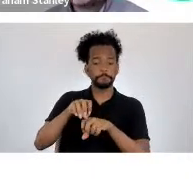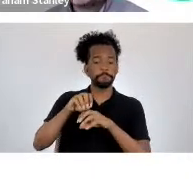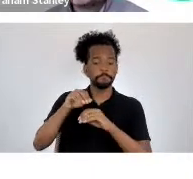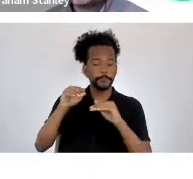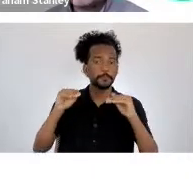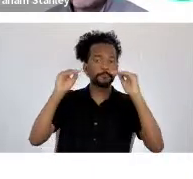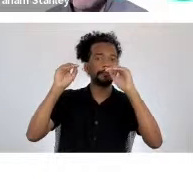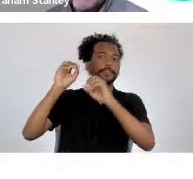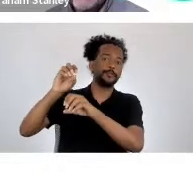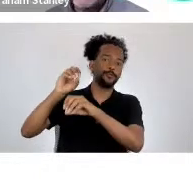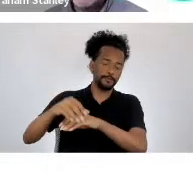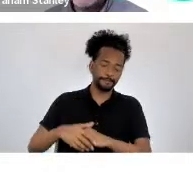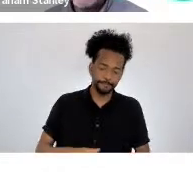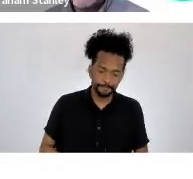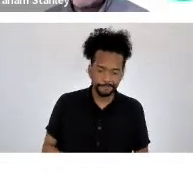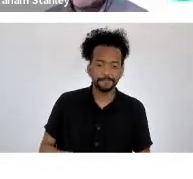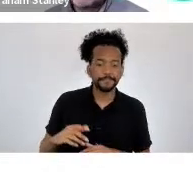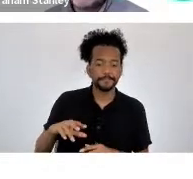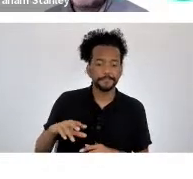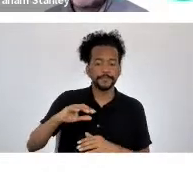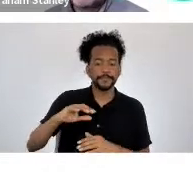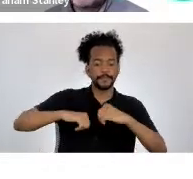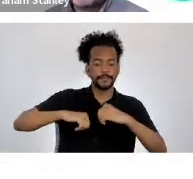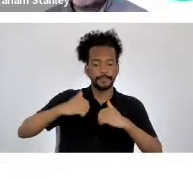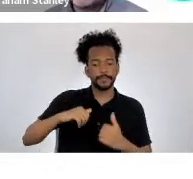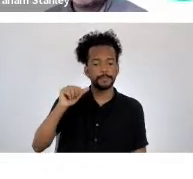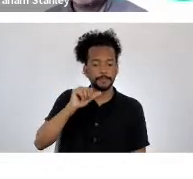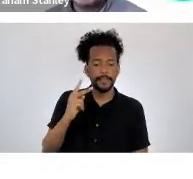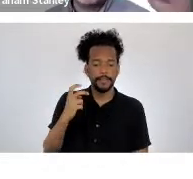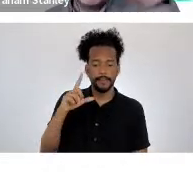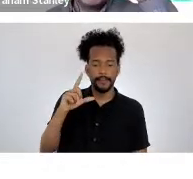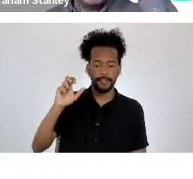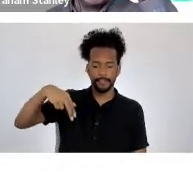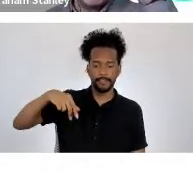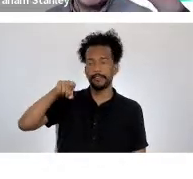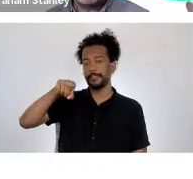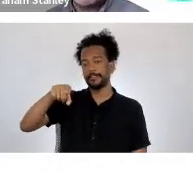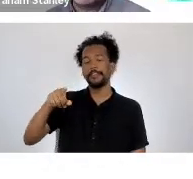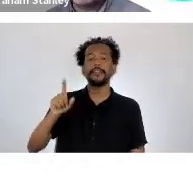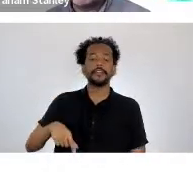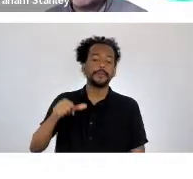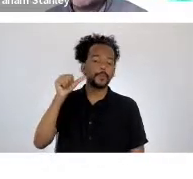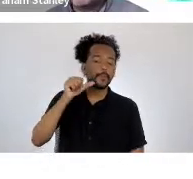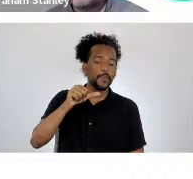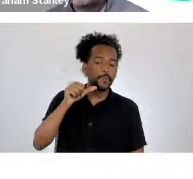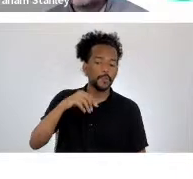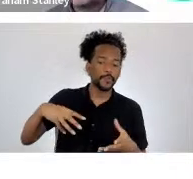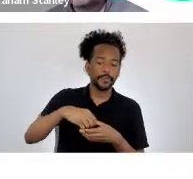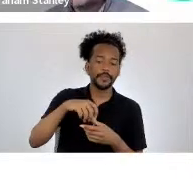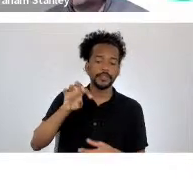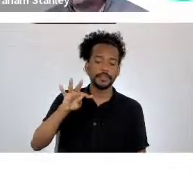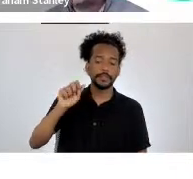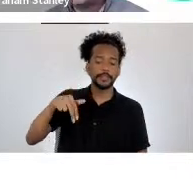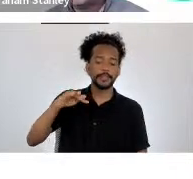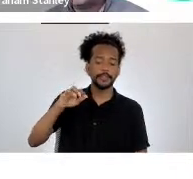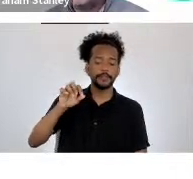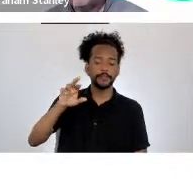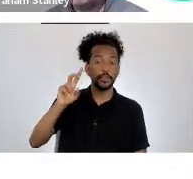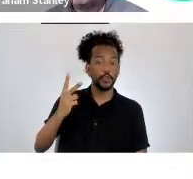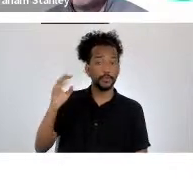Crompton, and Helen is on Stanford's list of the top 2% of scientists in the world and